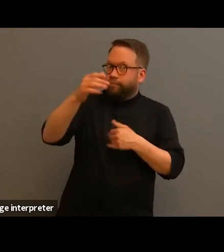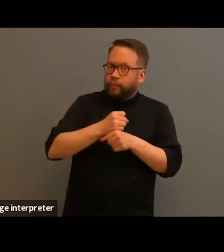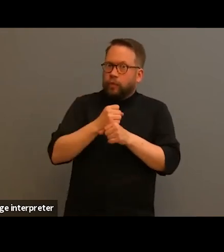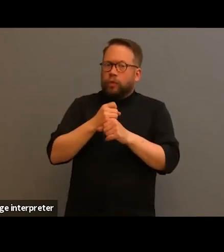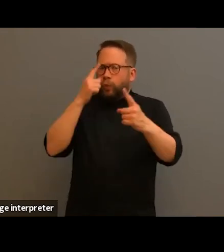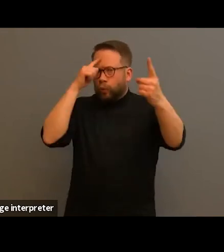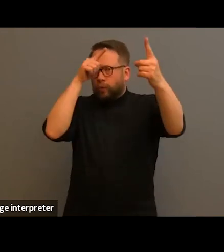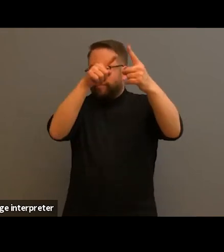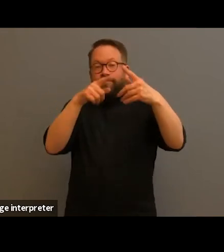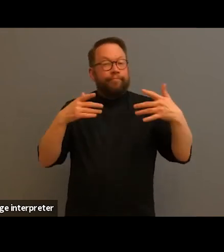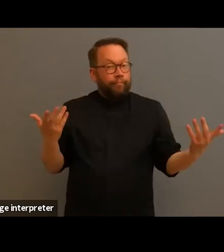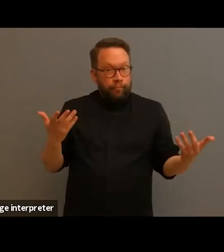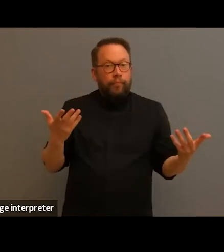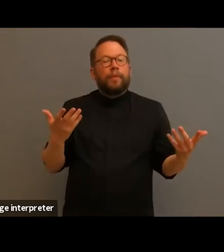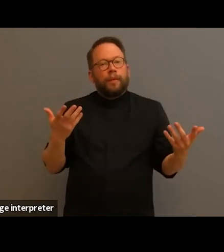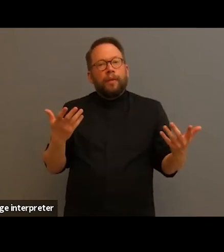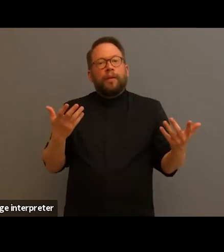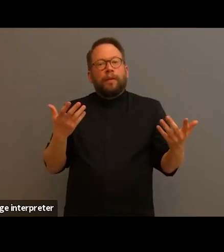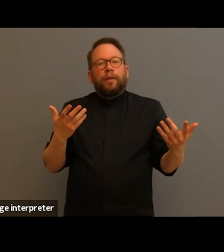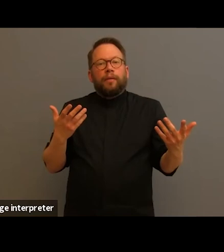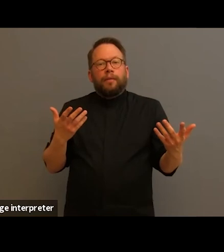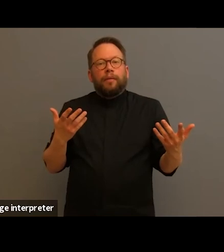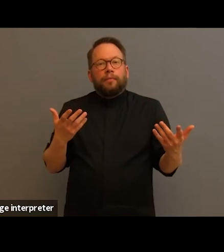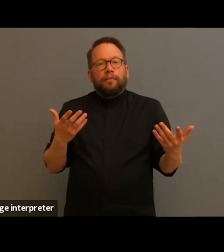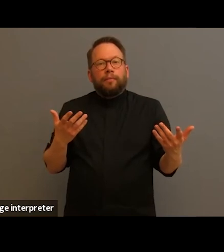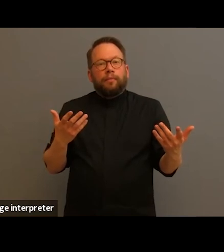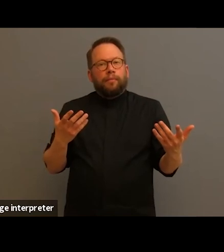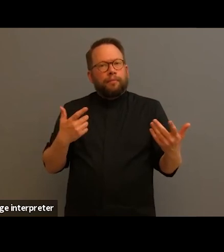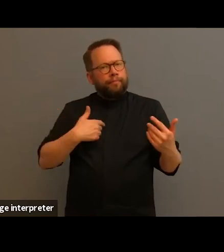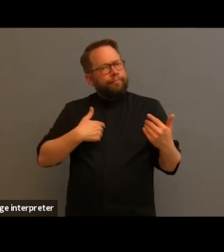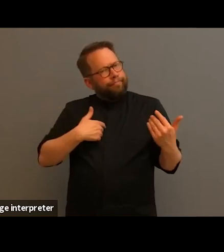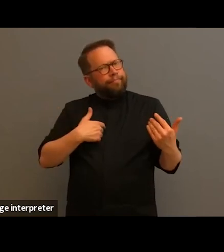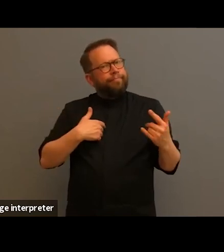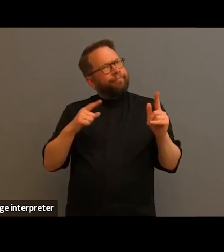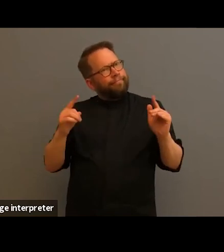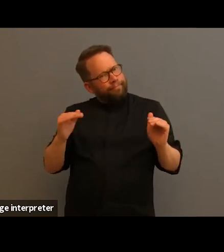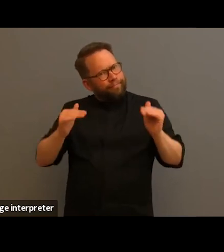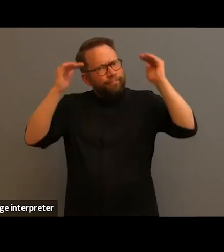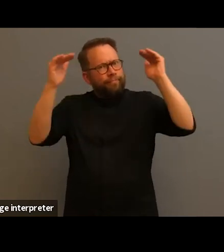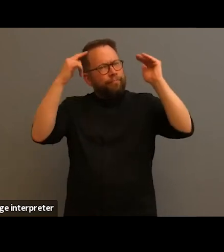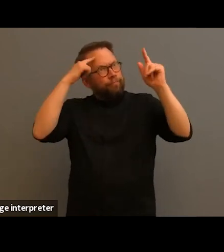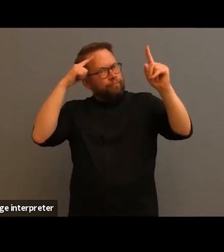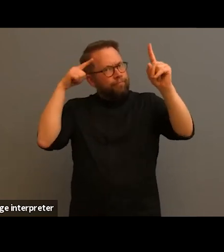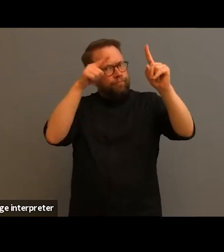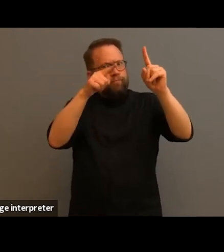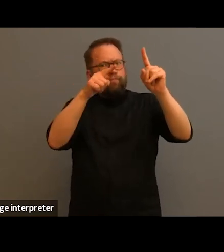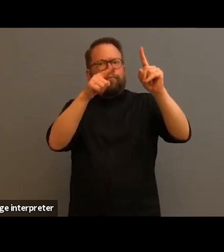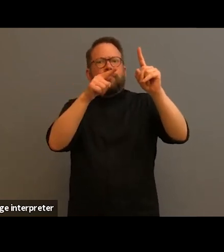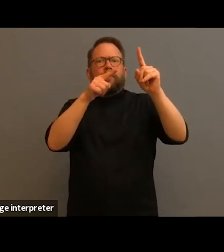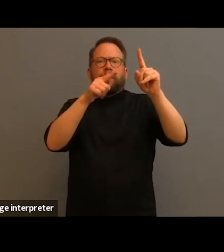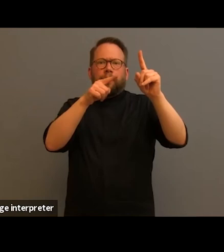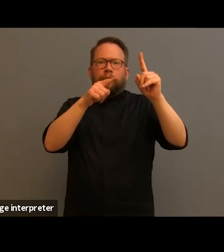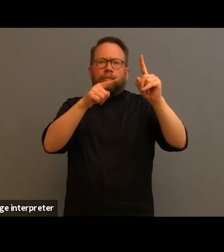the SDG agenda. We have high expectation that when the EU Accessibility Act is incorporated into Norwegian